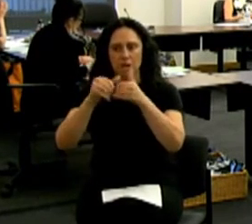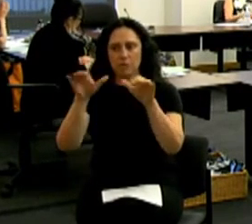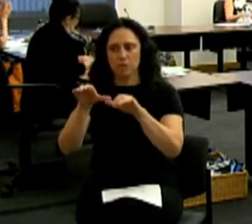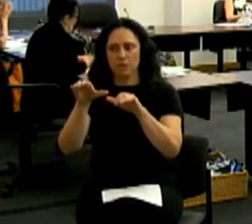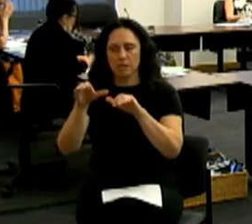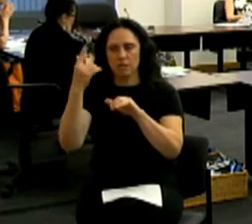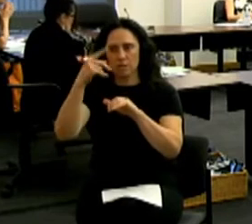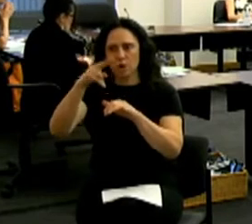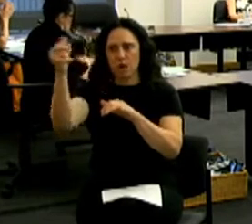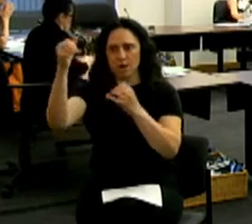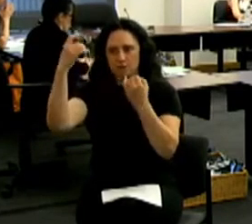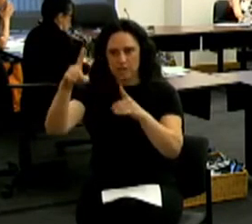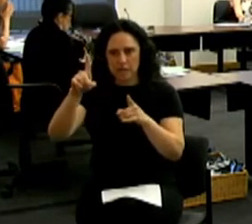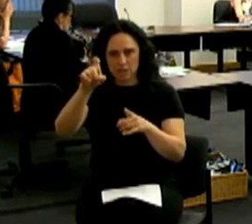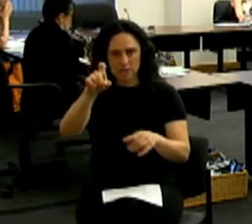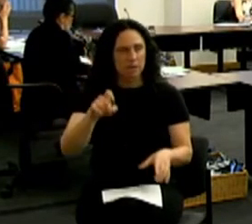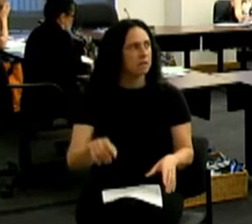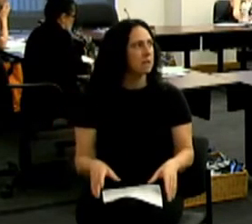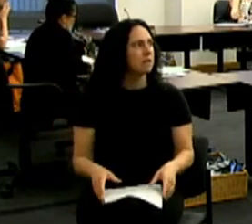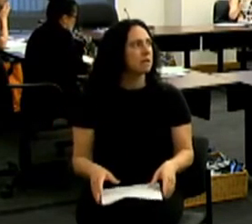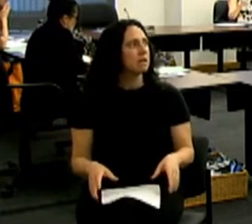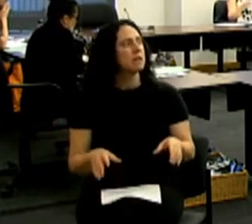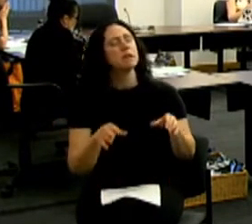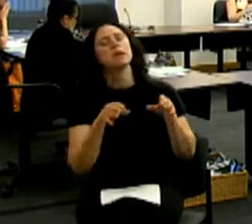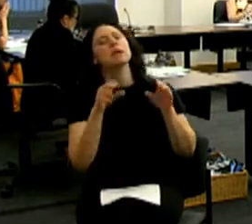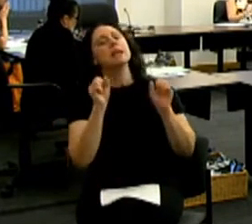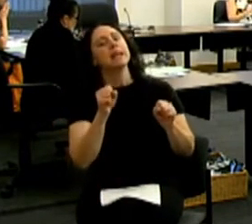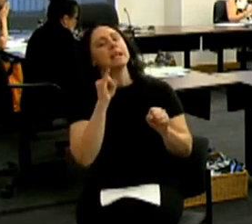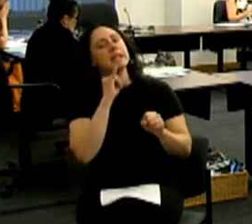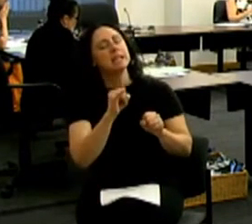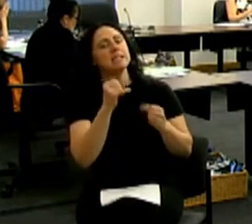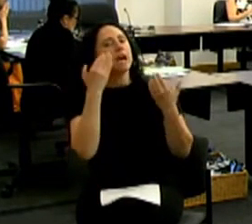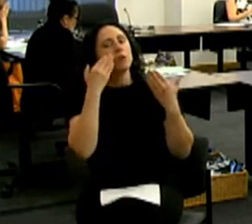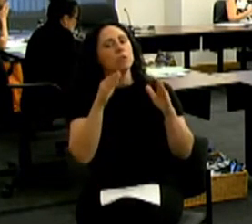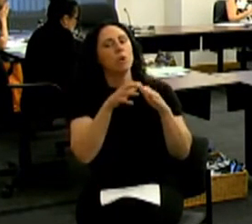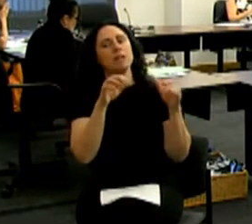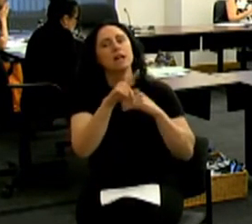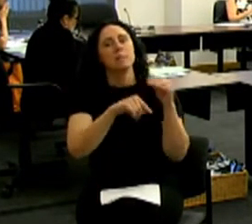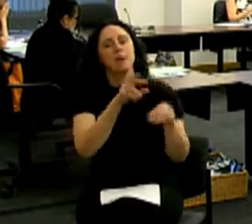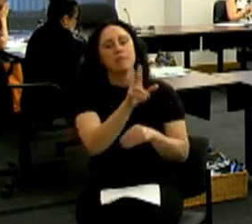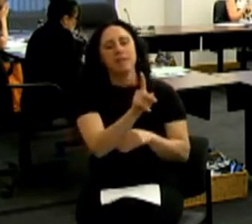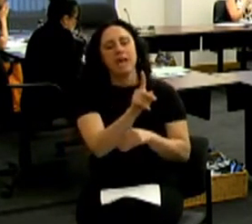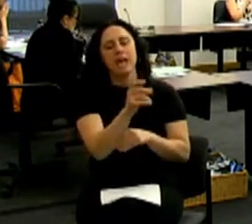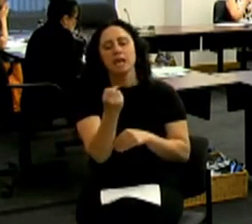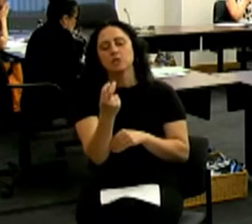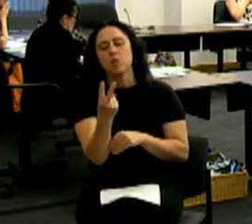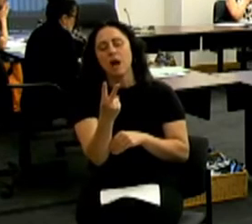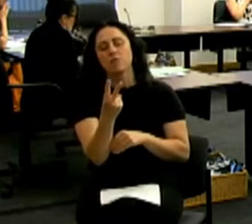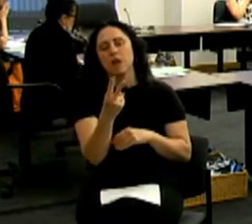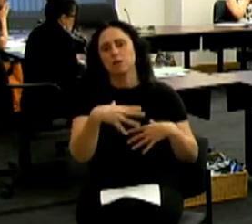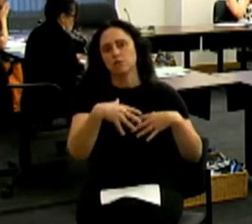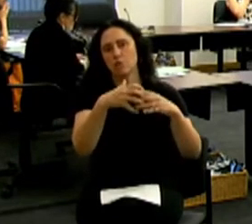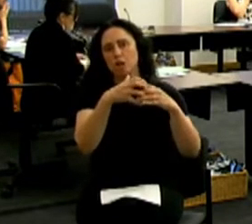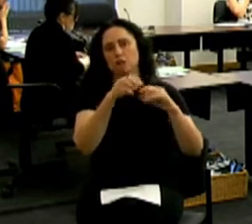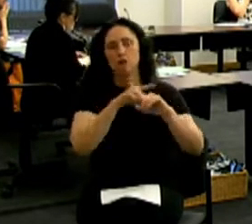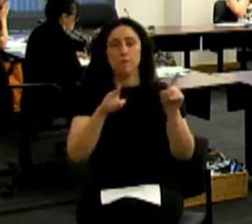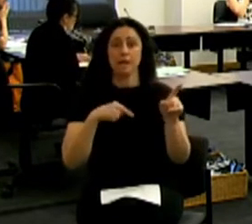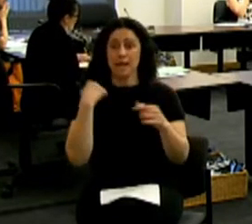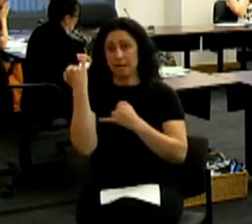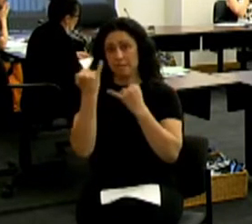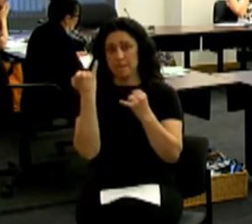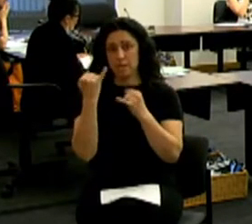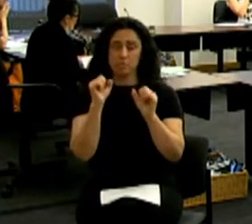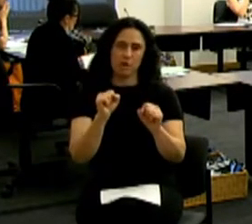it for higher education? It likely is. I'm not that familiar with the K-12 structure, but I would imagine